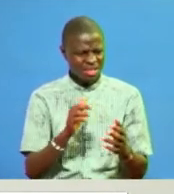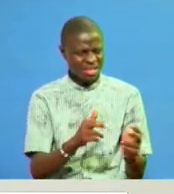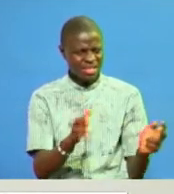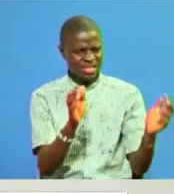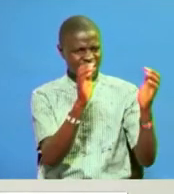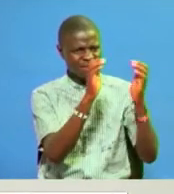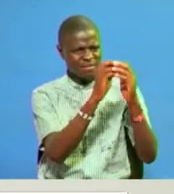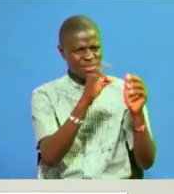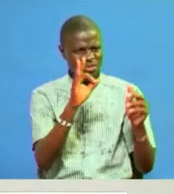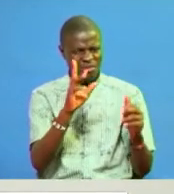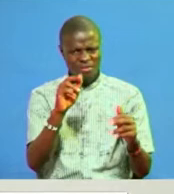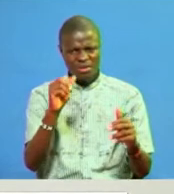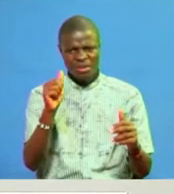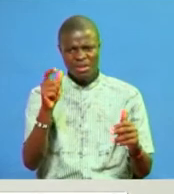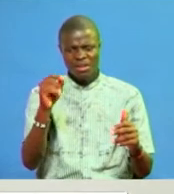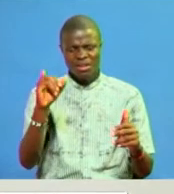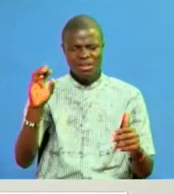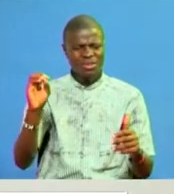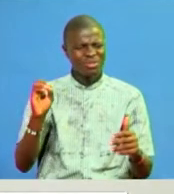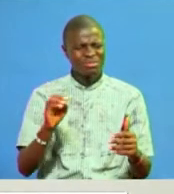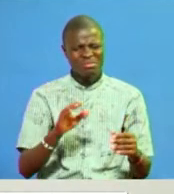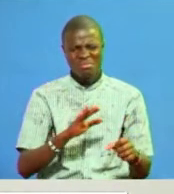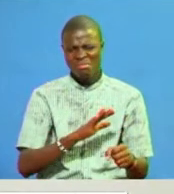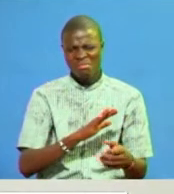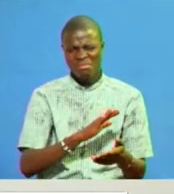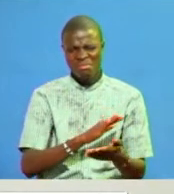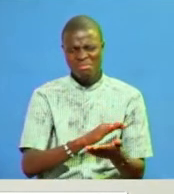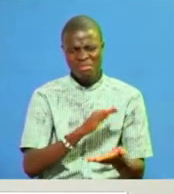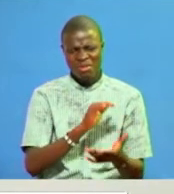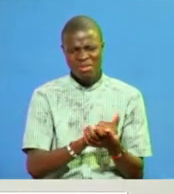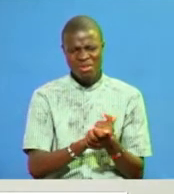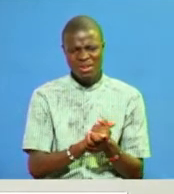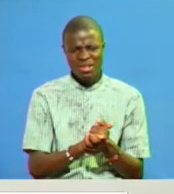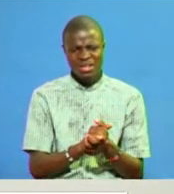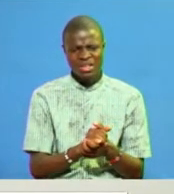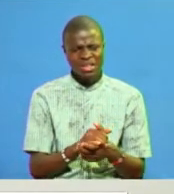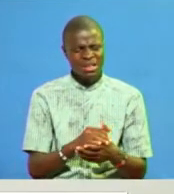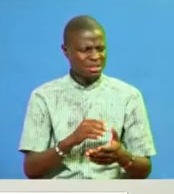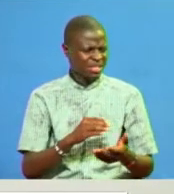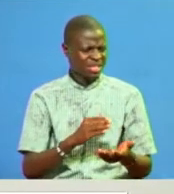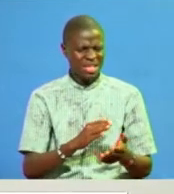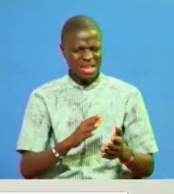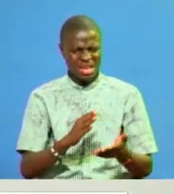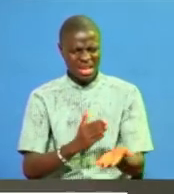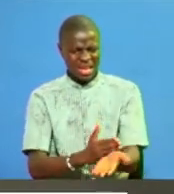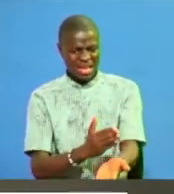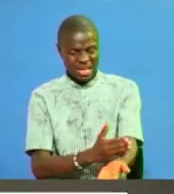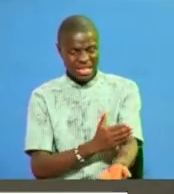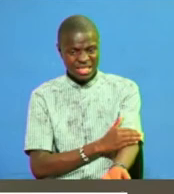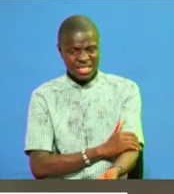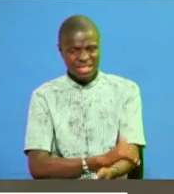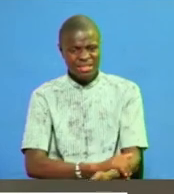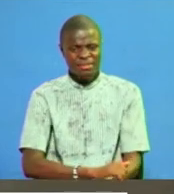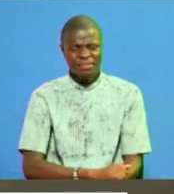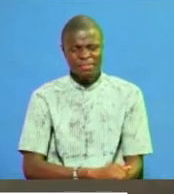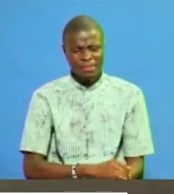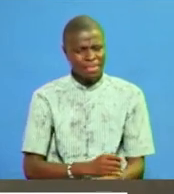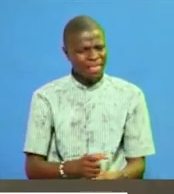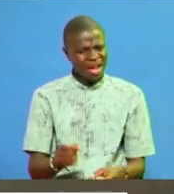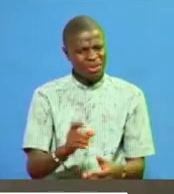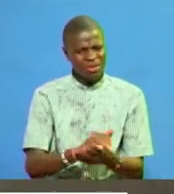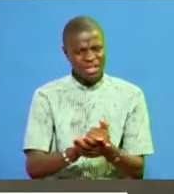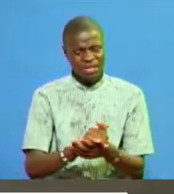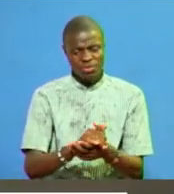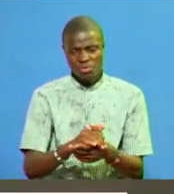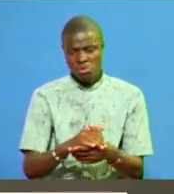new ICTs, particularly in the realization that technology has enhanced rather than replaced radio. According to Mombasa